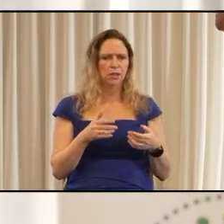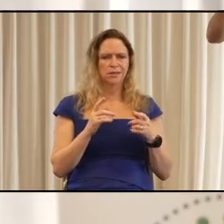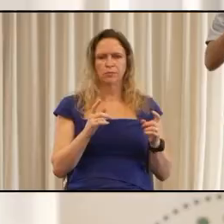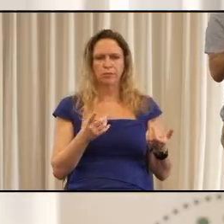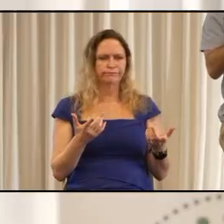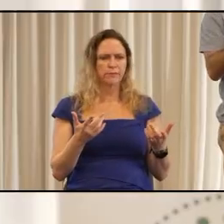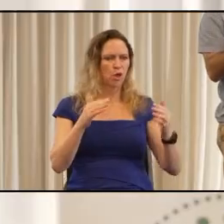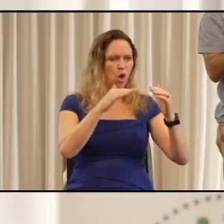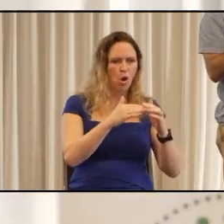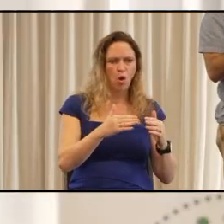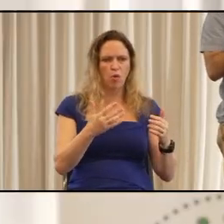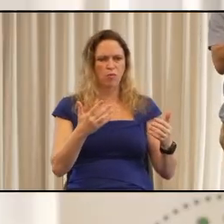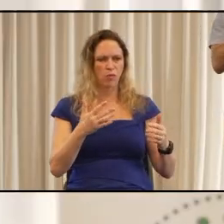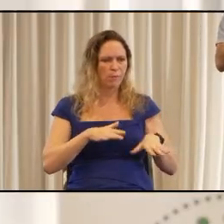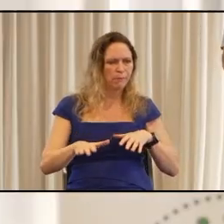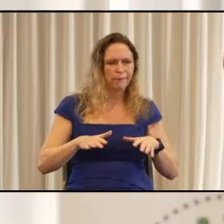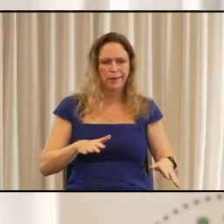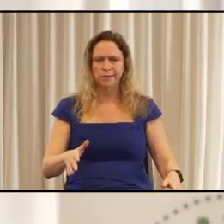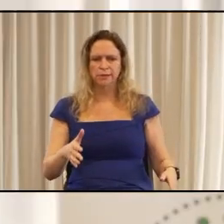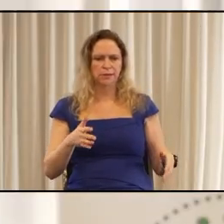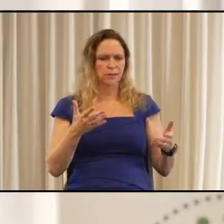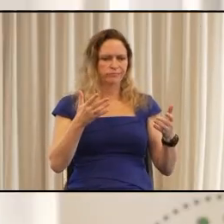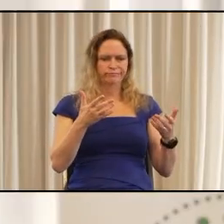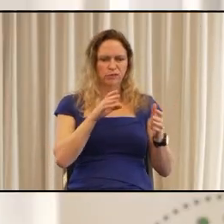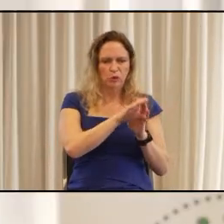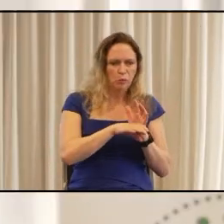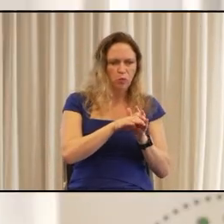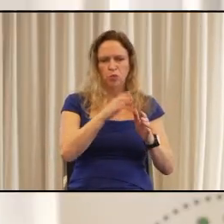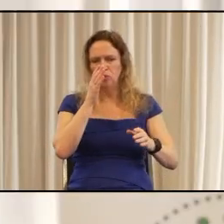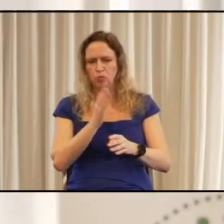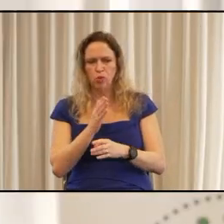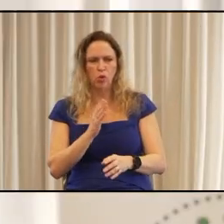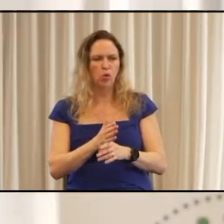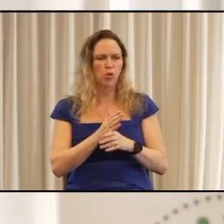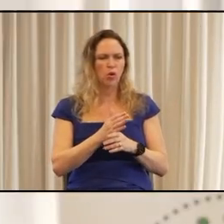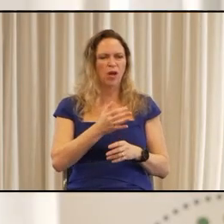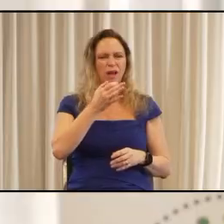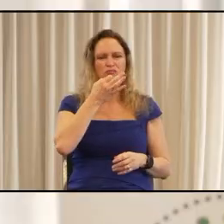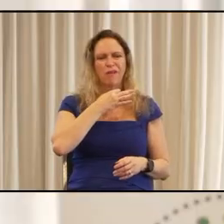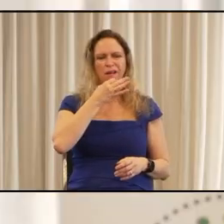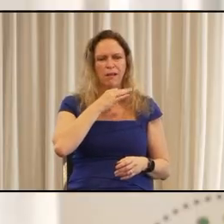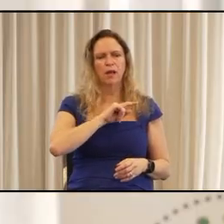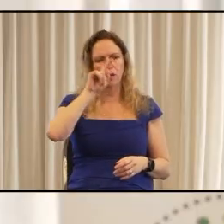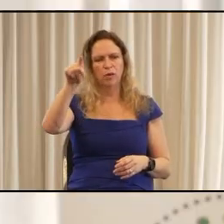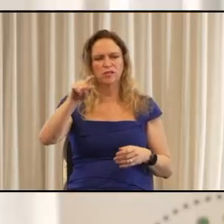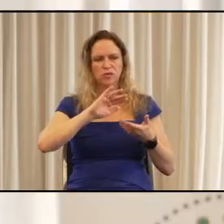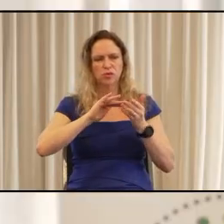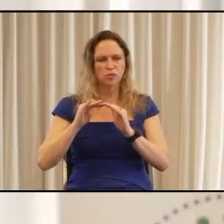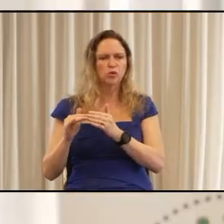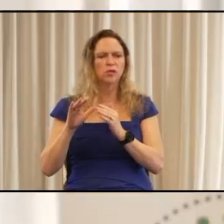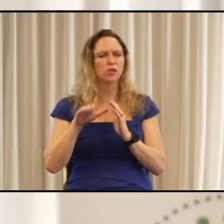kitchen table becomes the office. The change of the home and the local community becomes more transactional and time